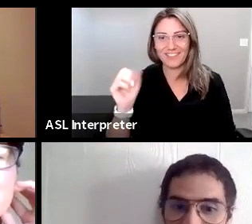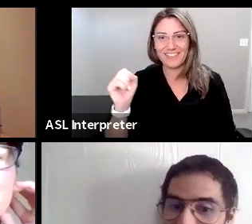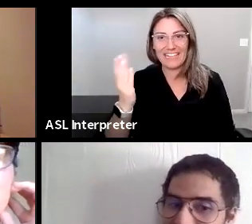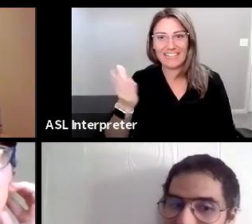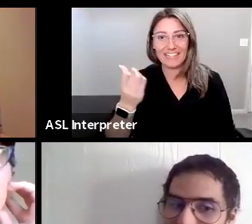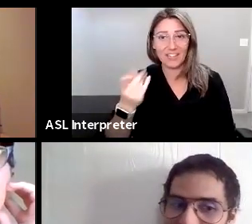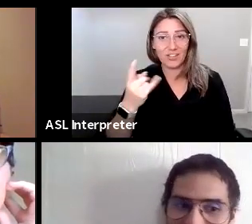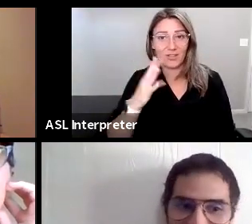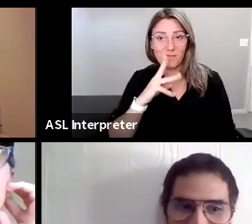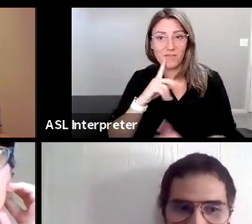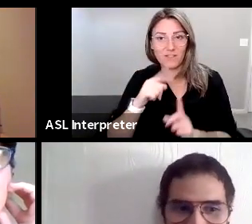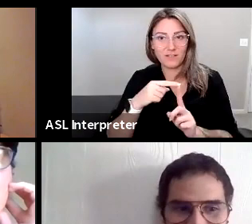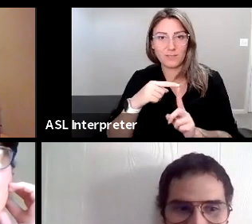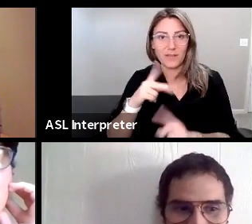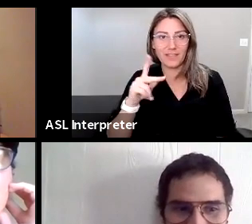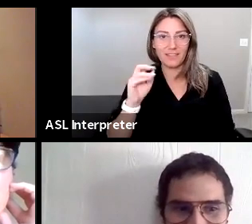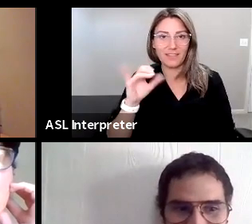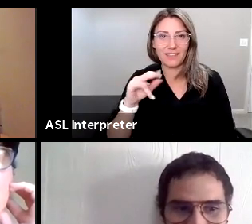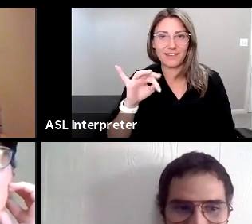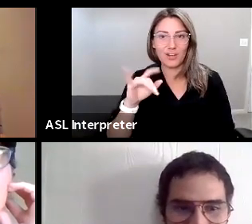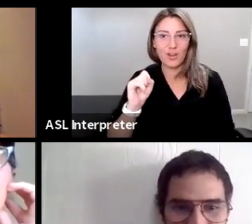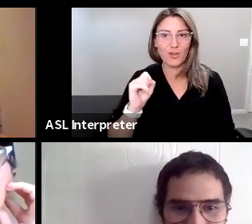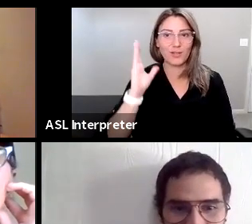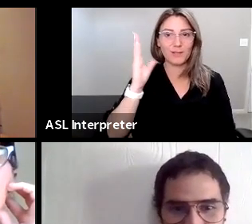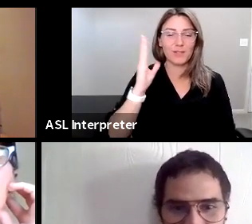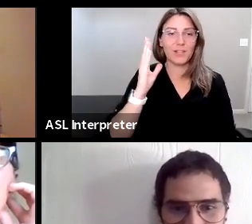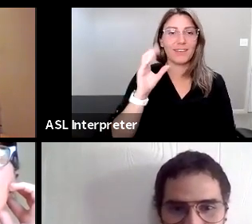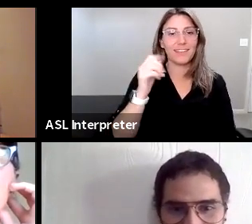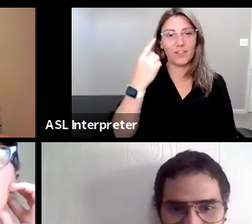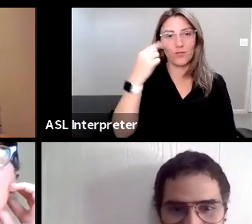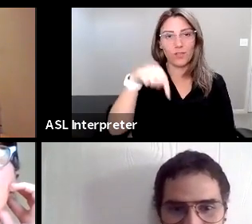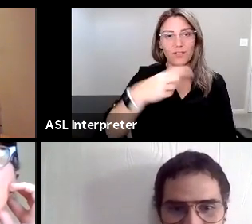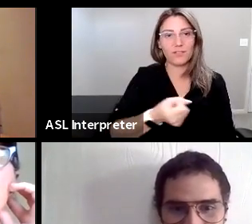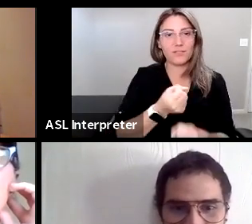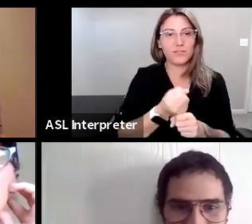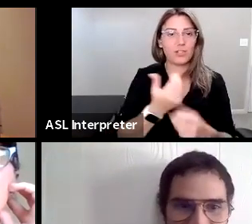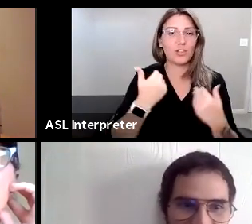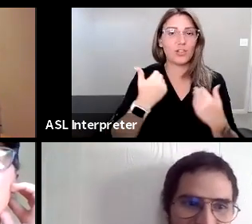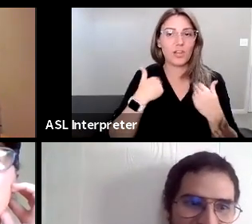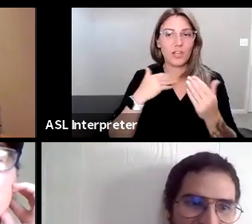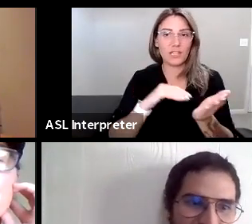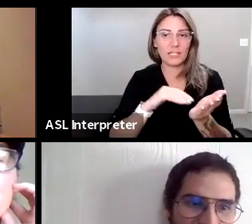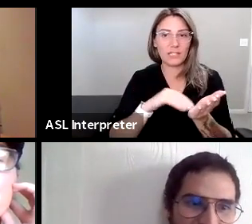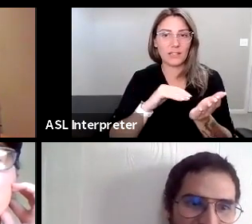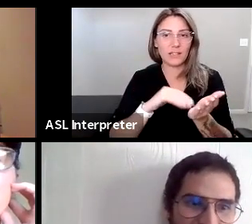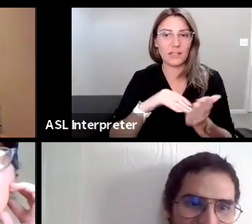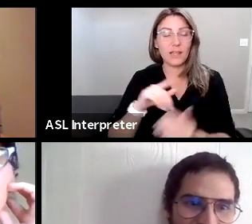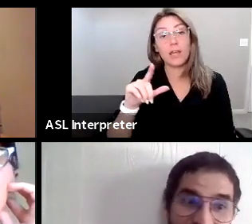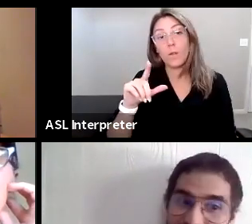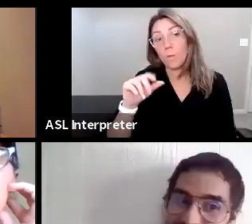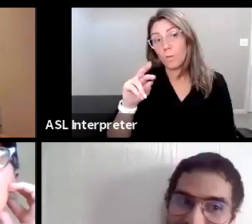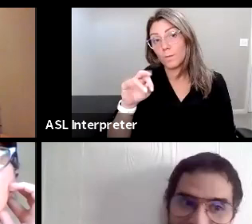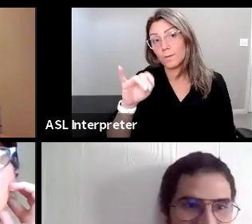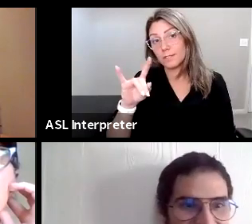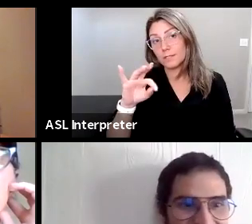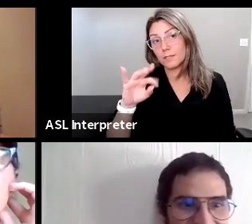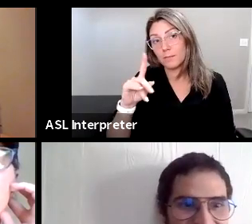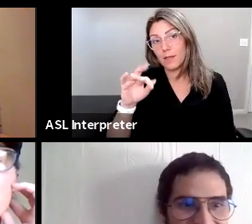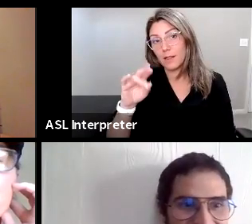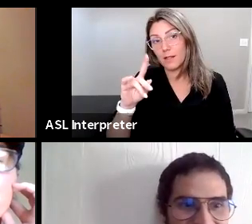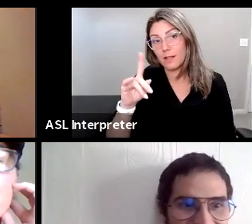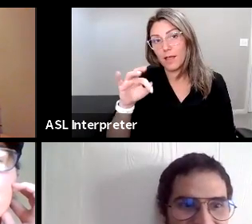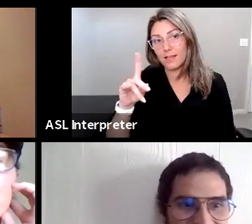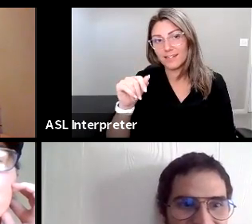You want to talk about the keynote speaker? Yeah, so for this year, we will have Dr. Eliseo Perez Estable. He's